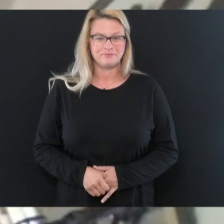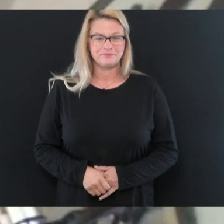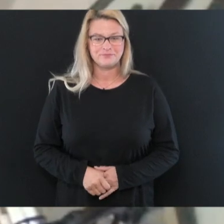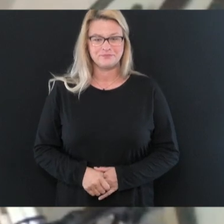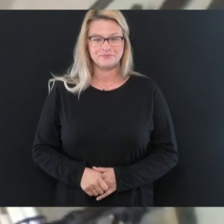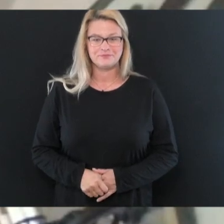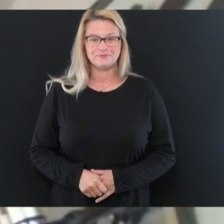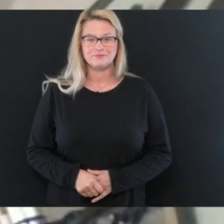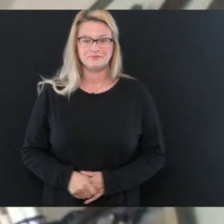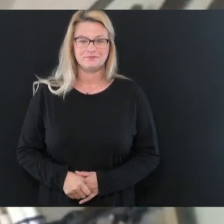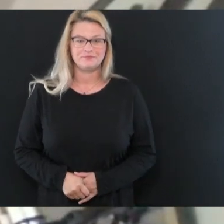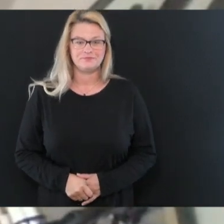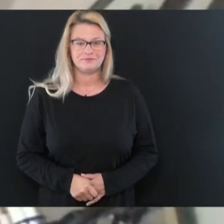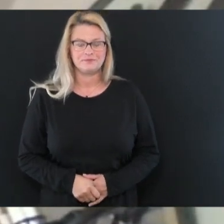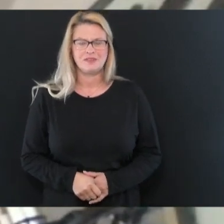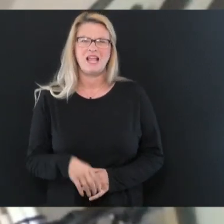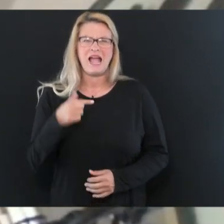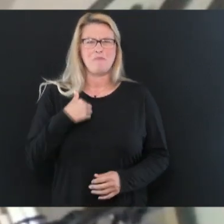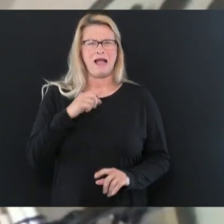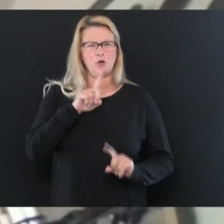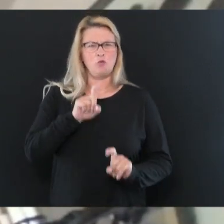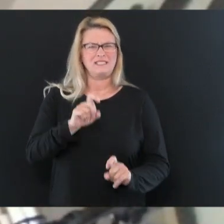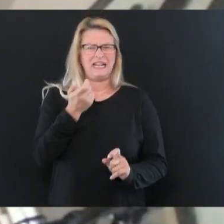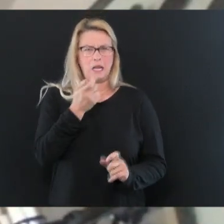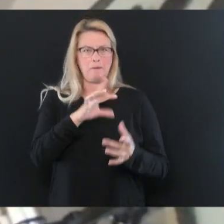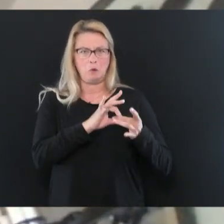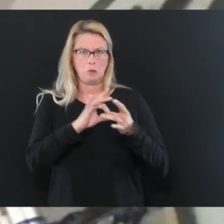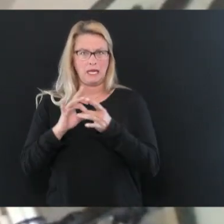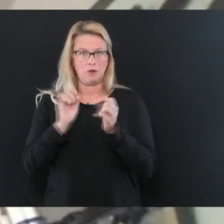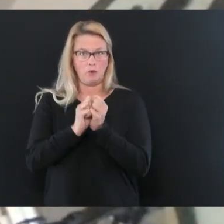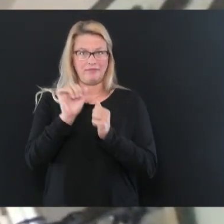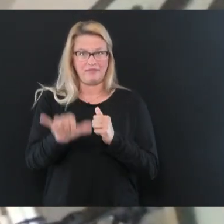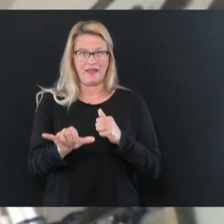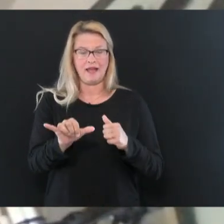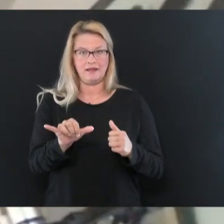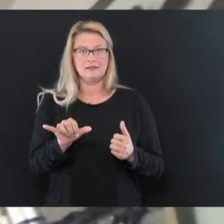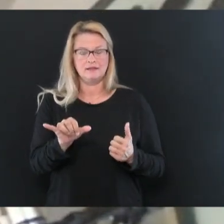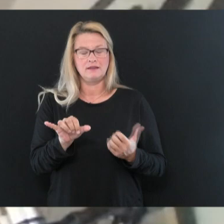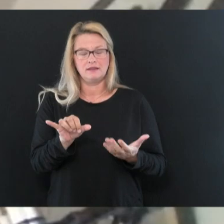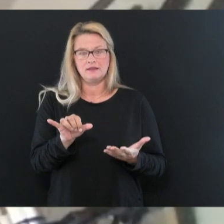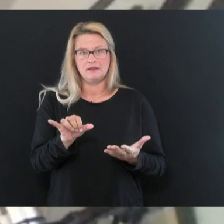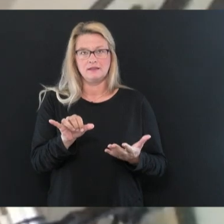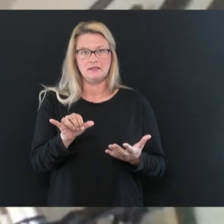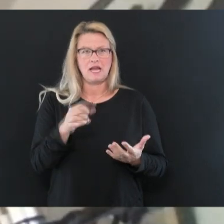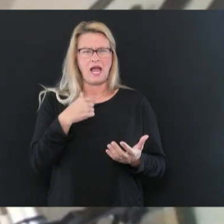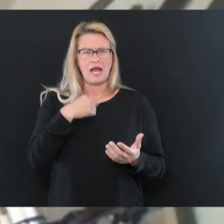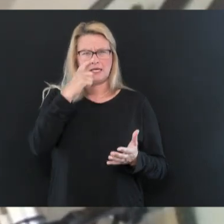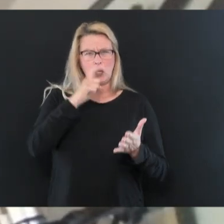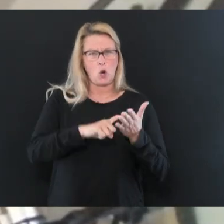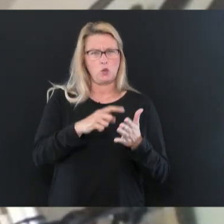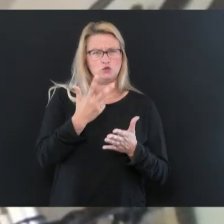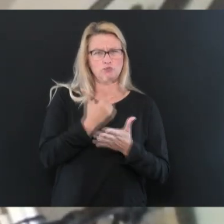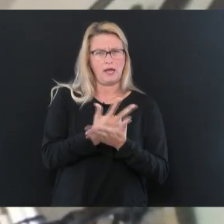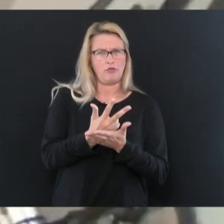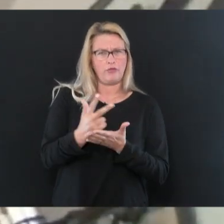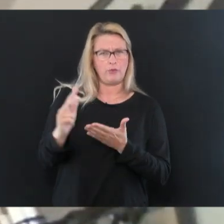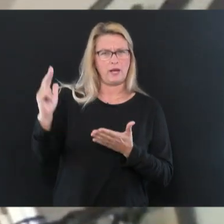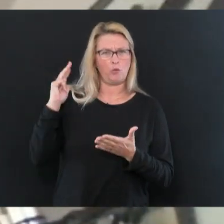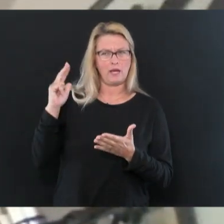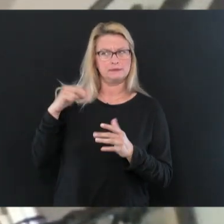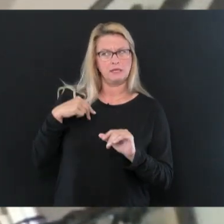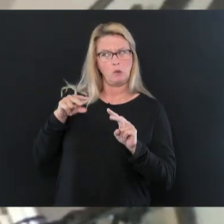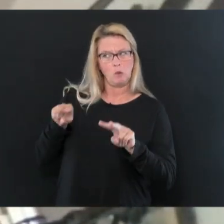I guess kind of related to that, I've seen for the last at least last 3 weeks that I've looked at the